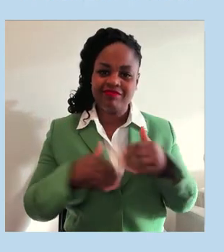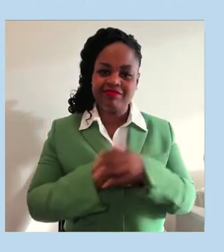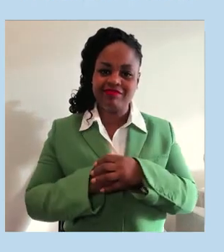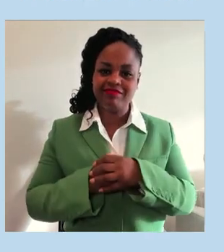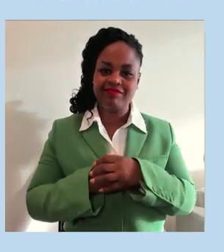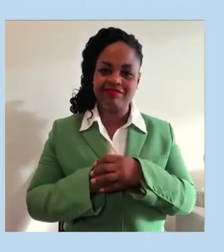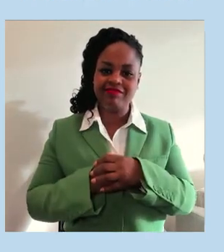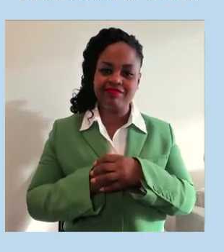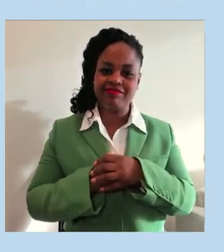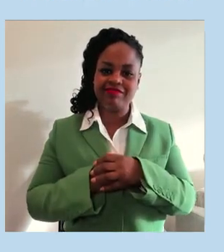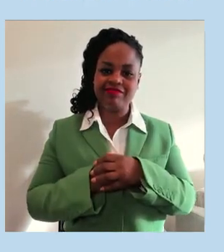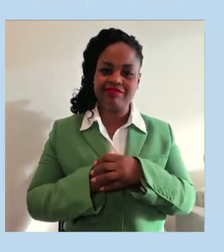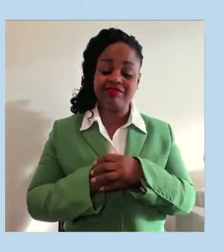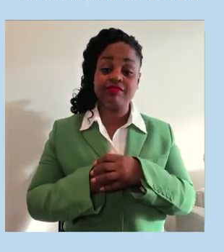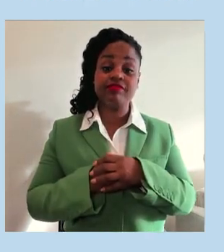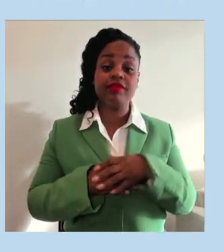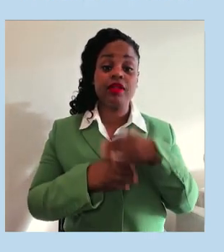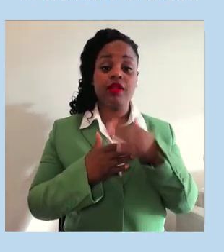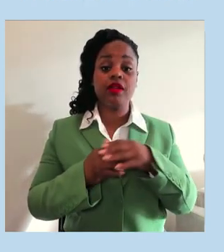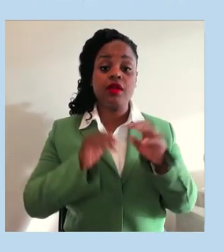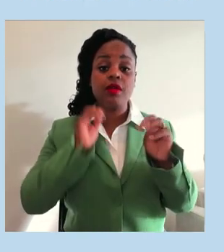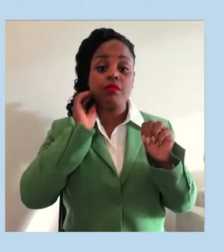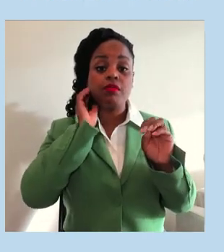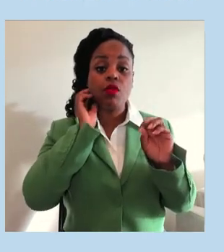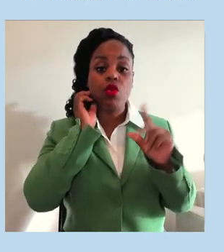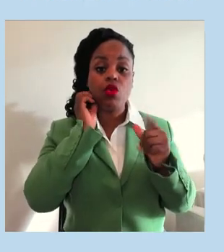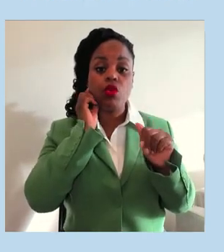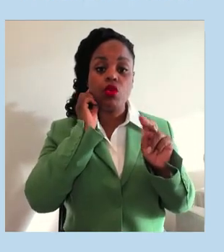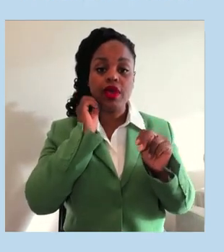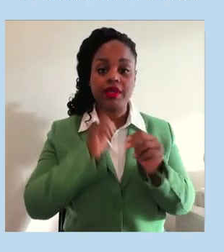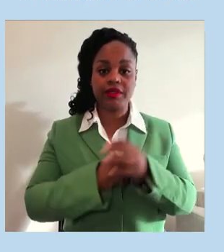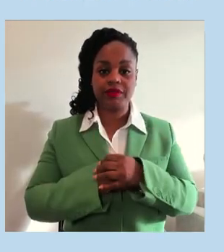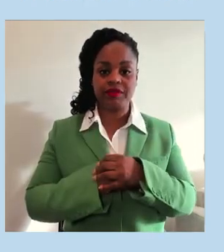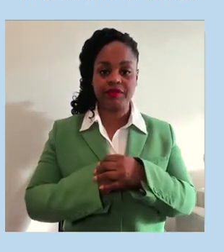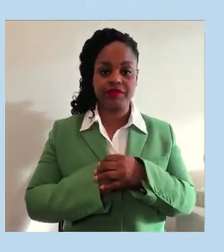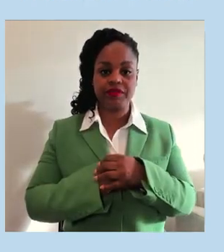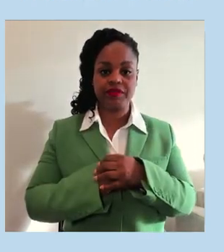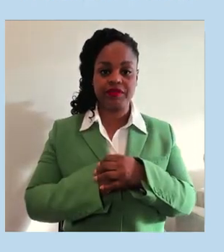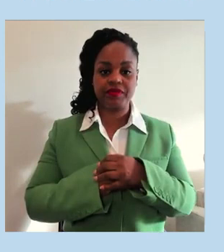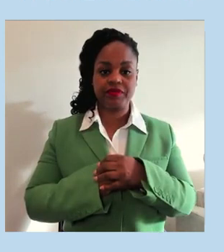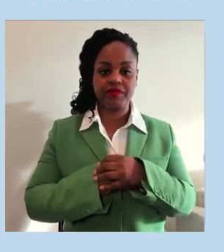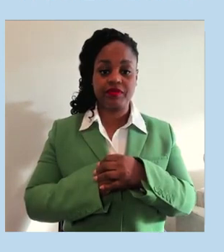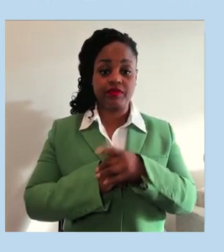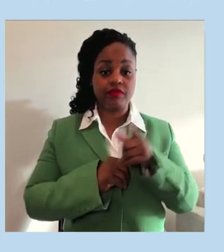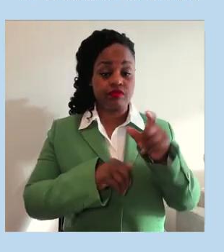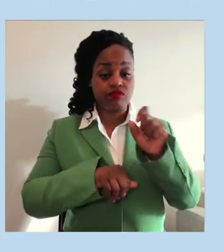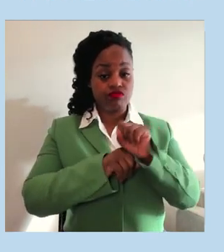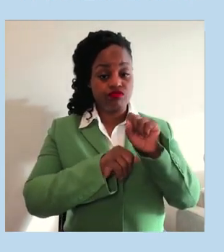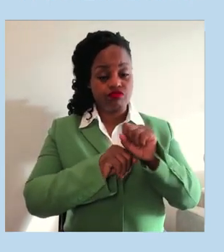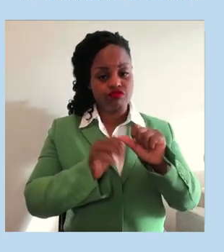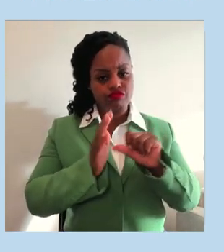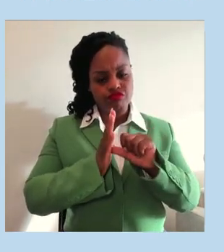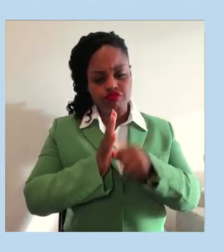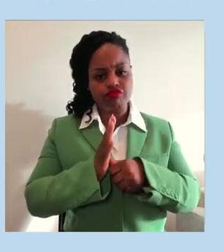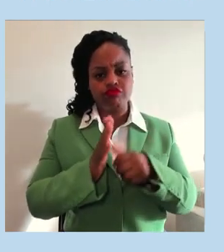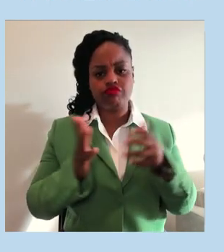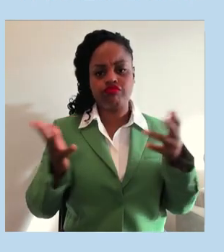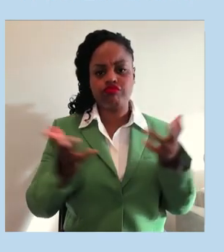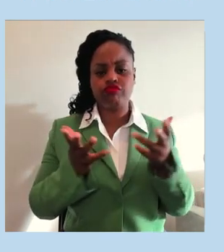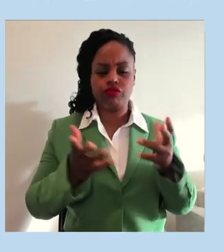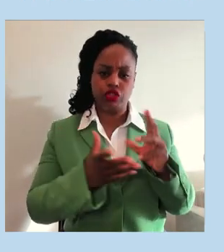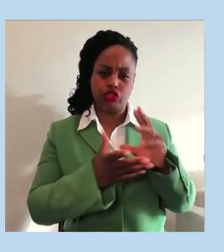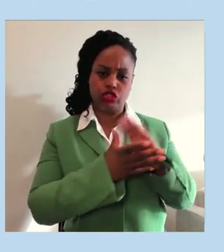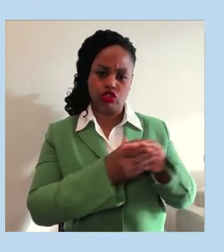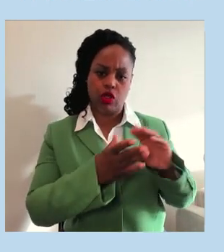to highlight the stories of powerful women of color throughout history to ensure that young girls of color learn about the lives